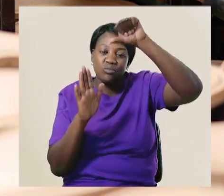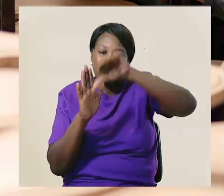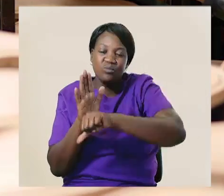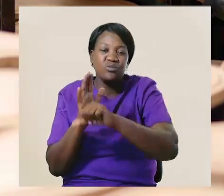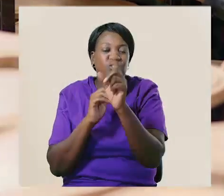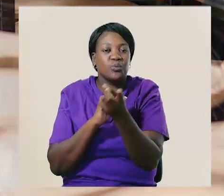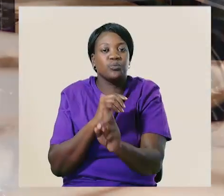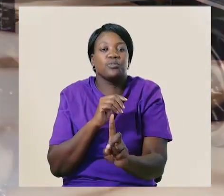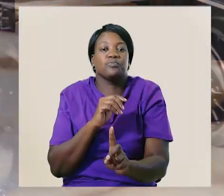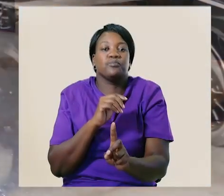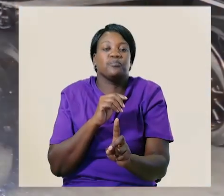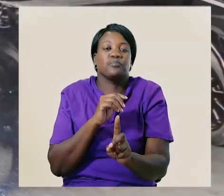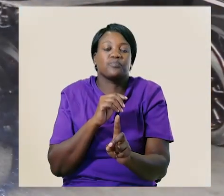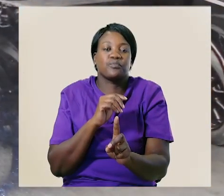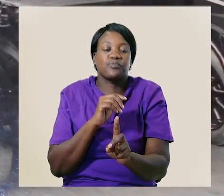specialization?